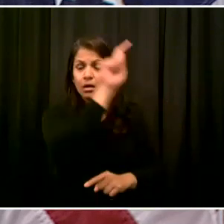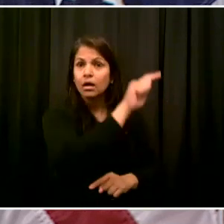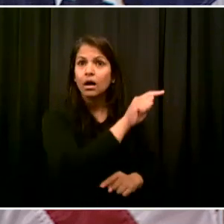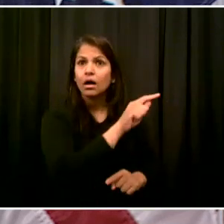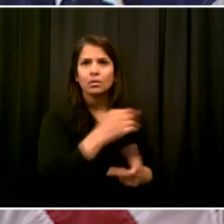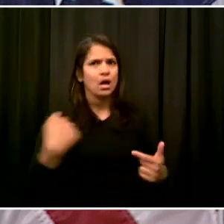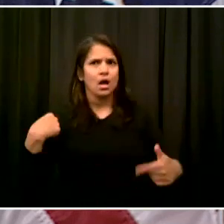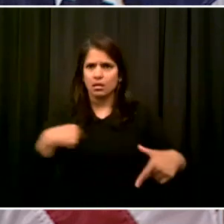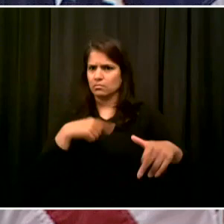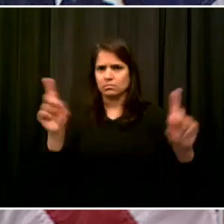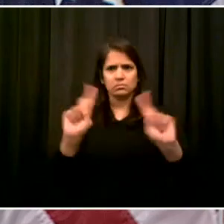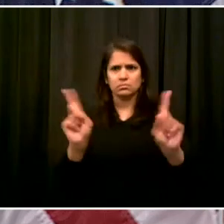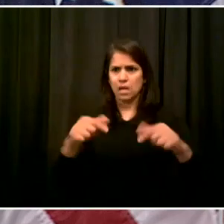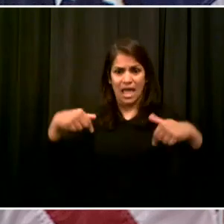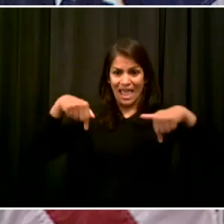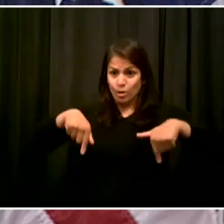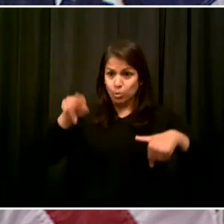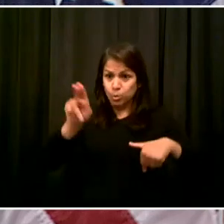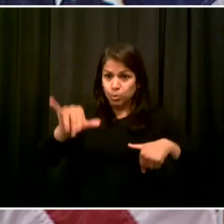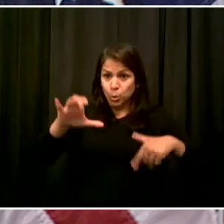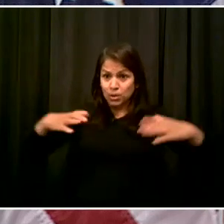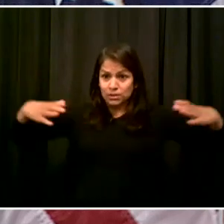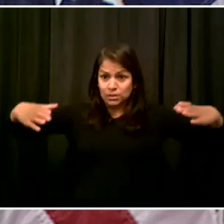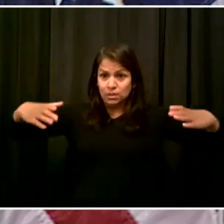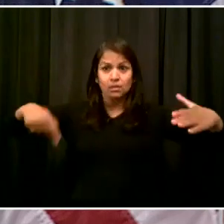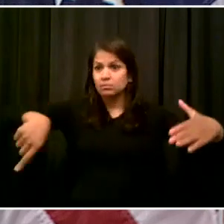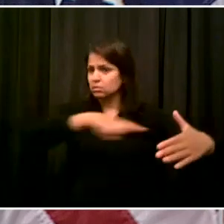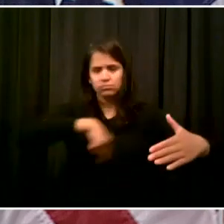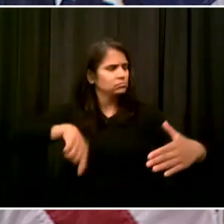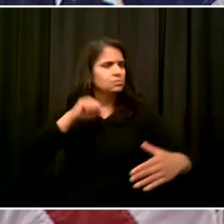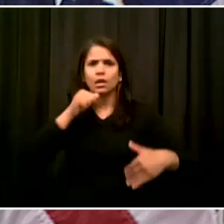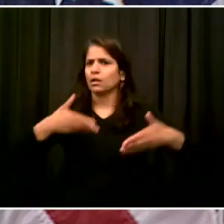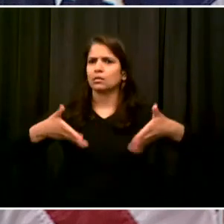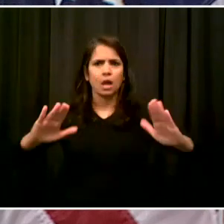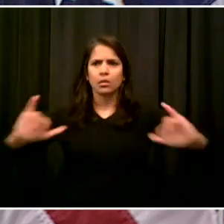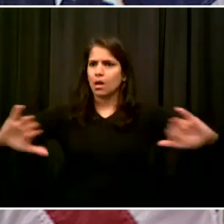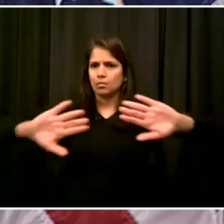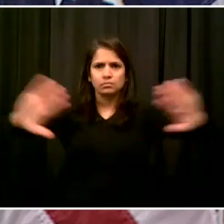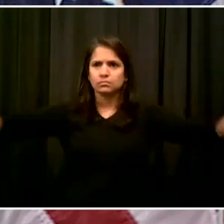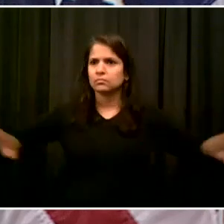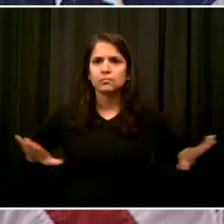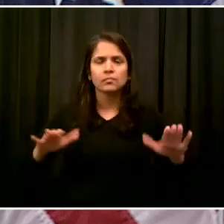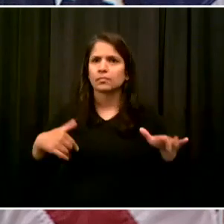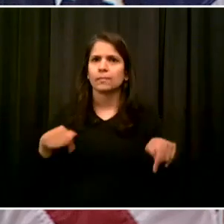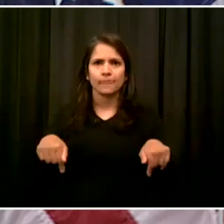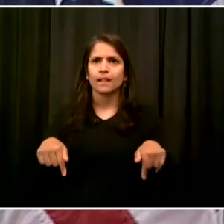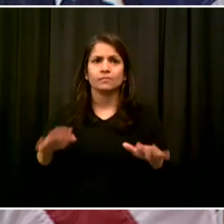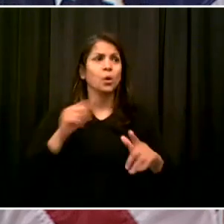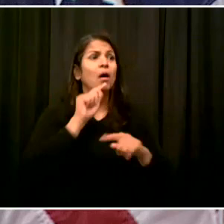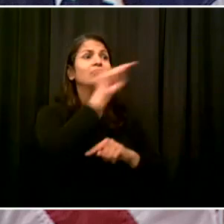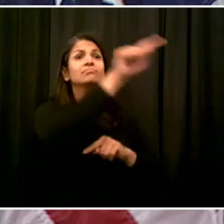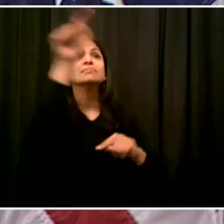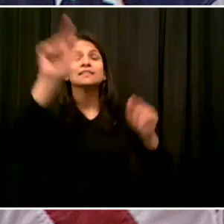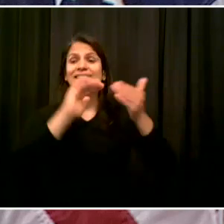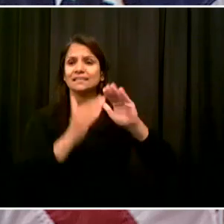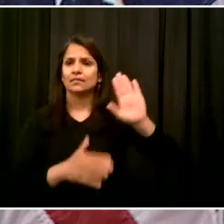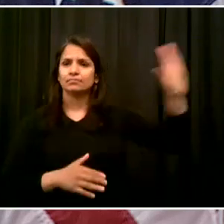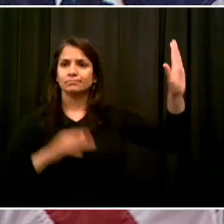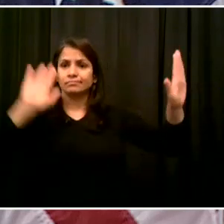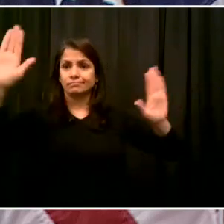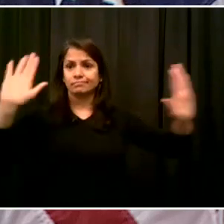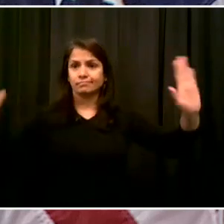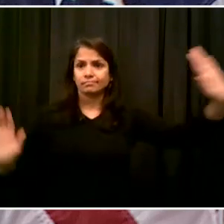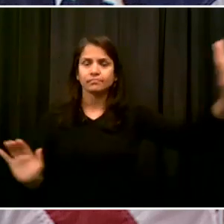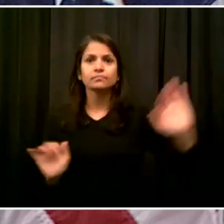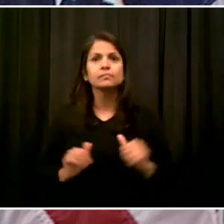talked to plenty of people in communities who want them because it makes them feel more secure, but I also understand your point. How can we create a dynamic where it's not